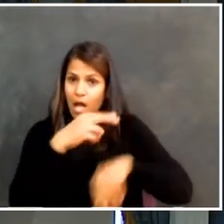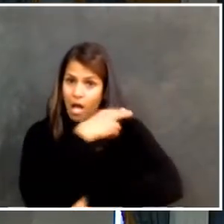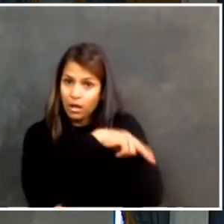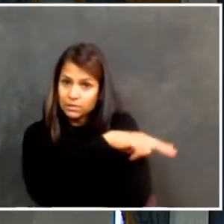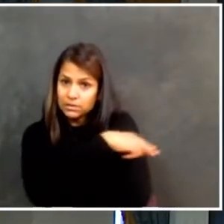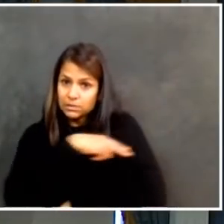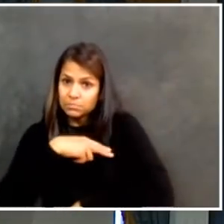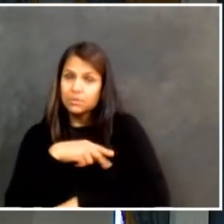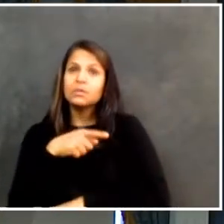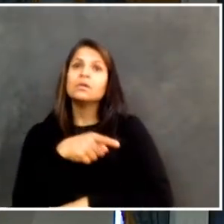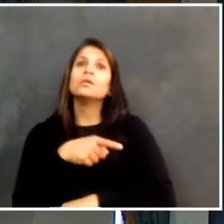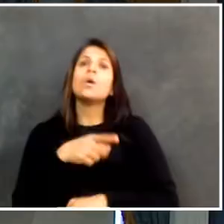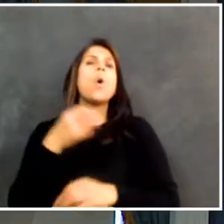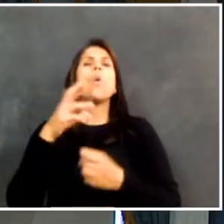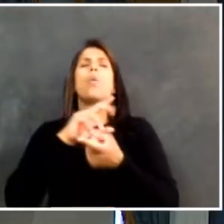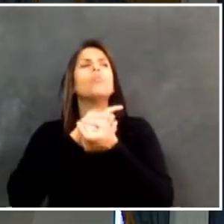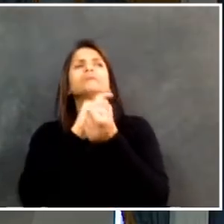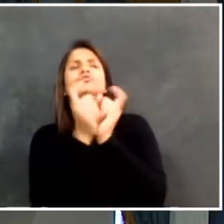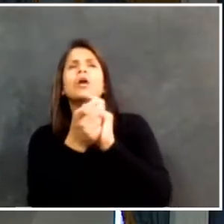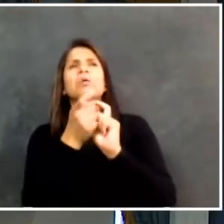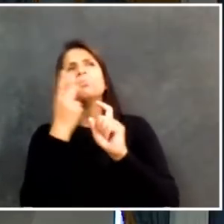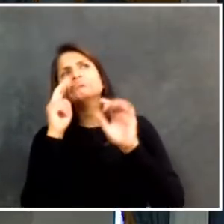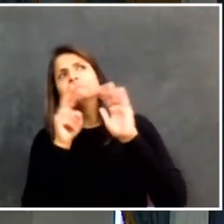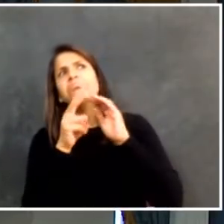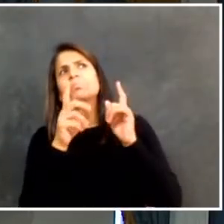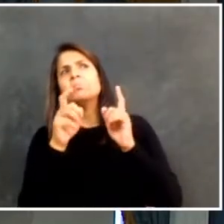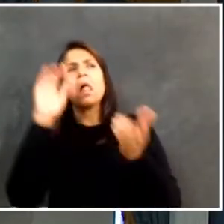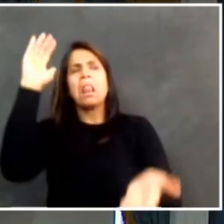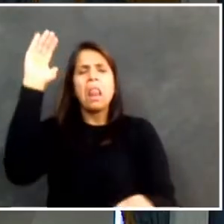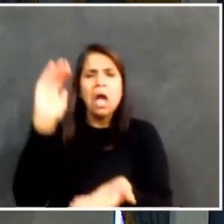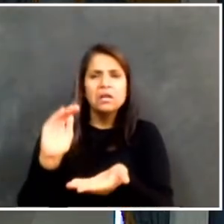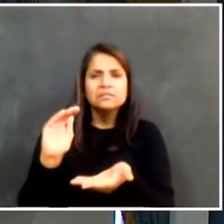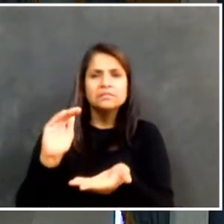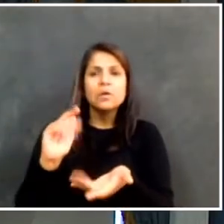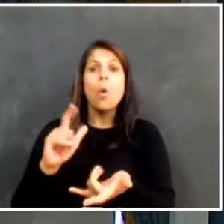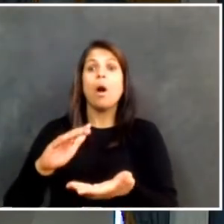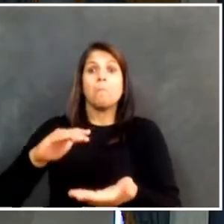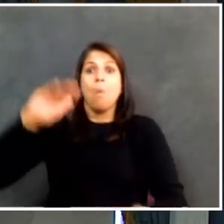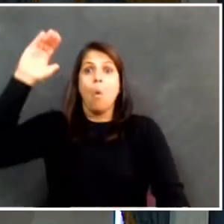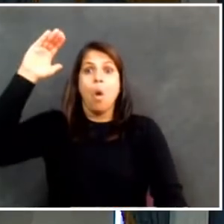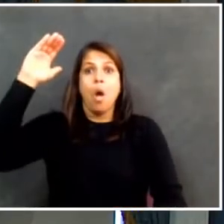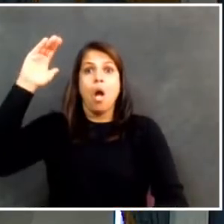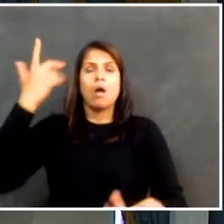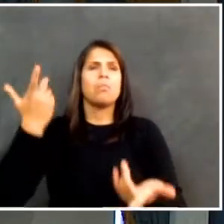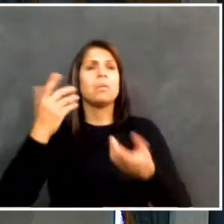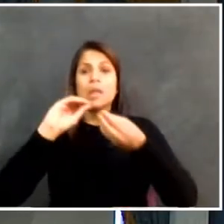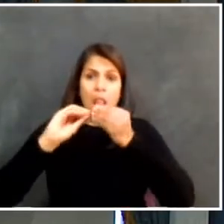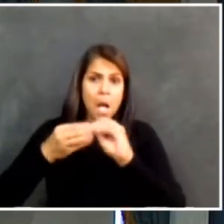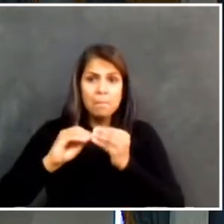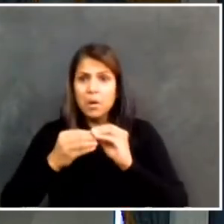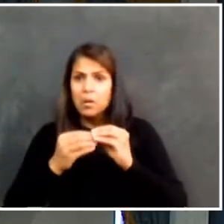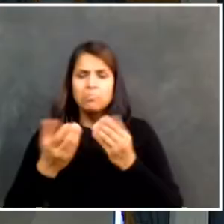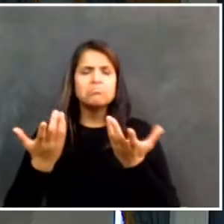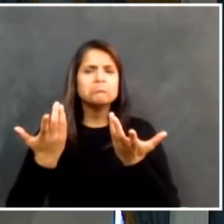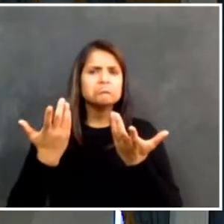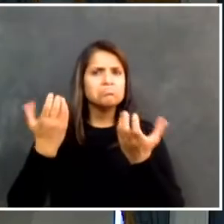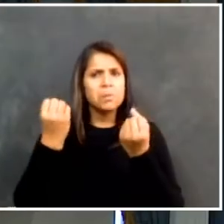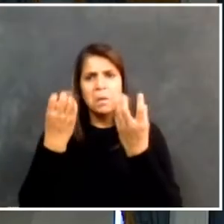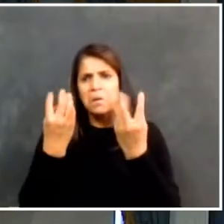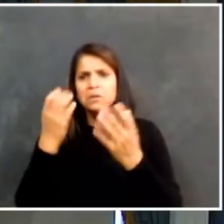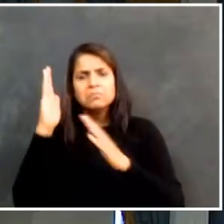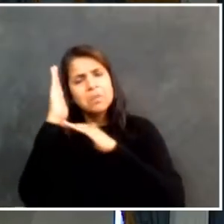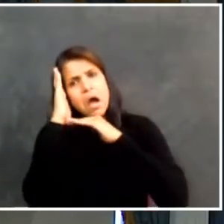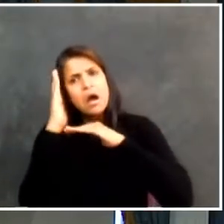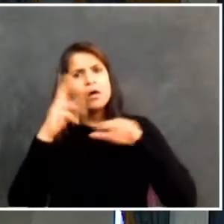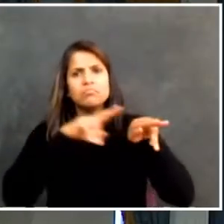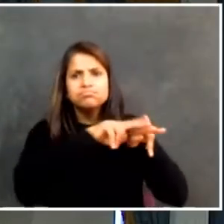medical workers coming to the city on contract who are being told kind of abruptly their services are no longer